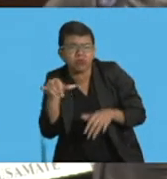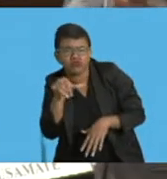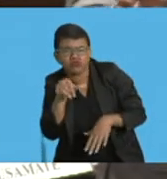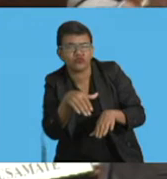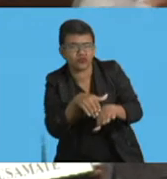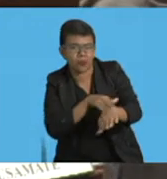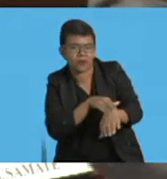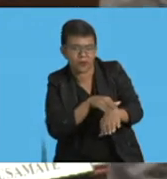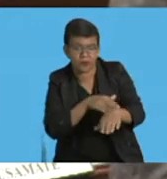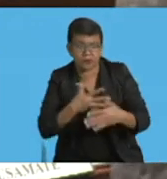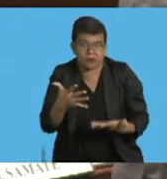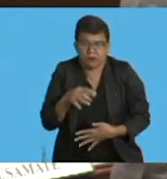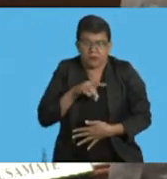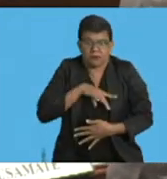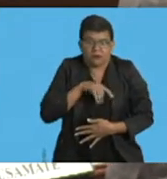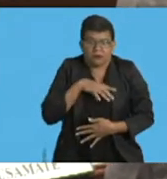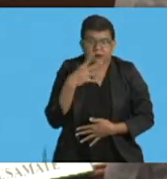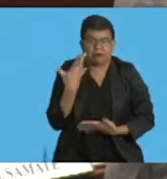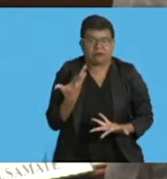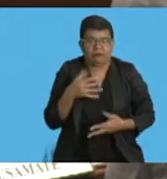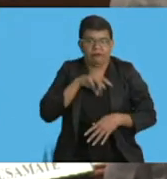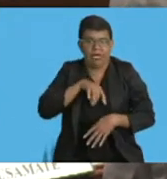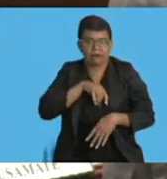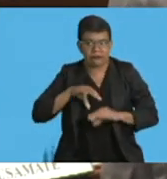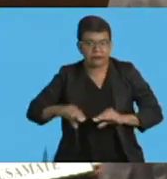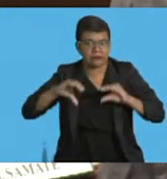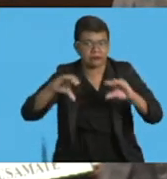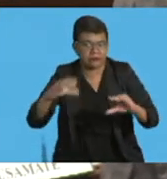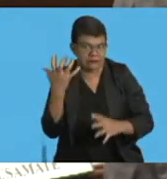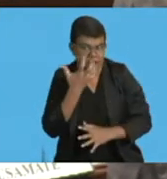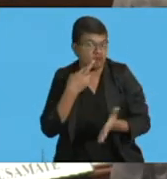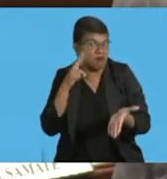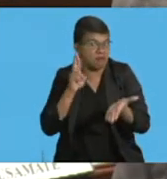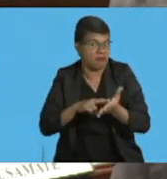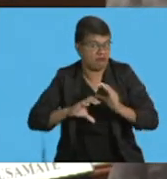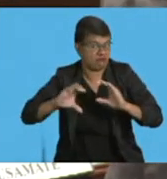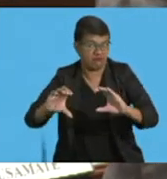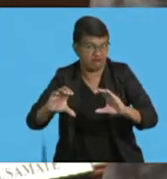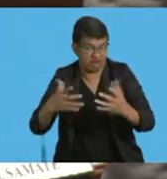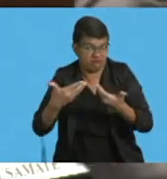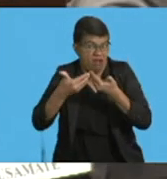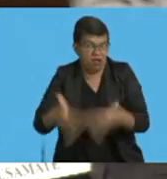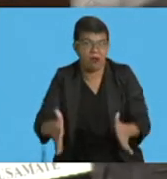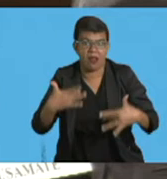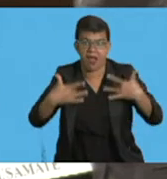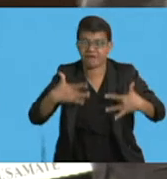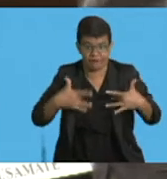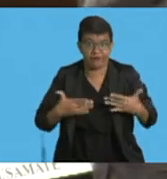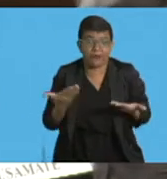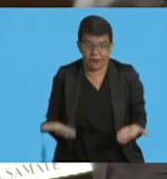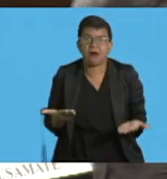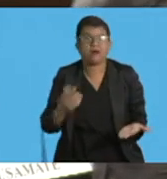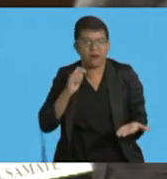dropping off in that manner. So, Mr. Speaker, sir, what we see now is that the inverted yield curves are beginning to happen in